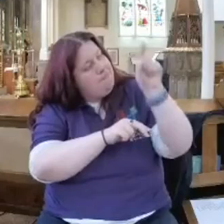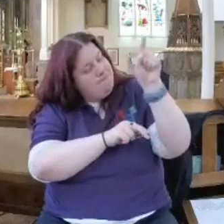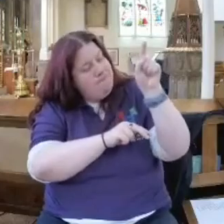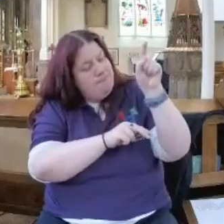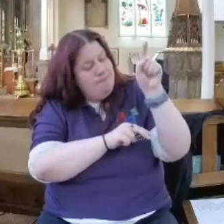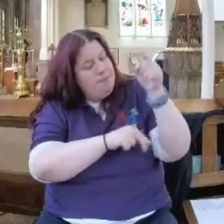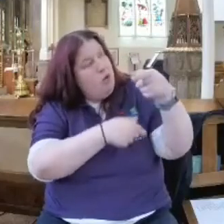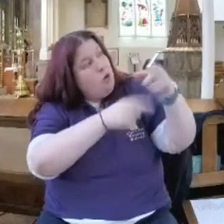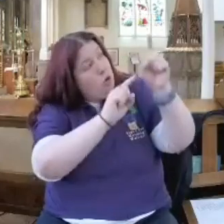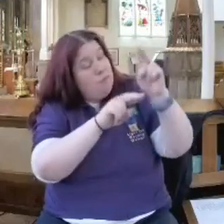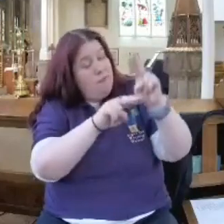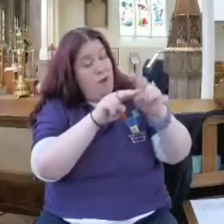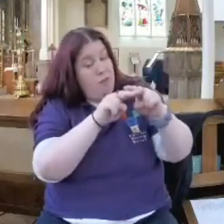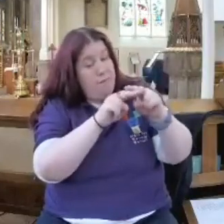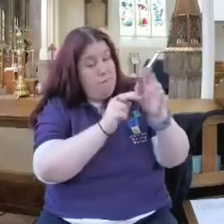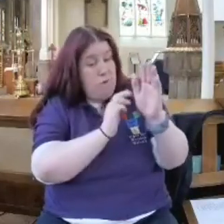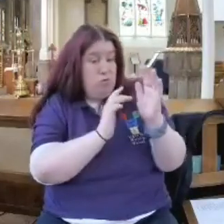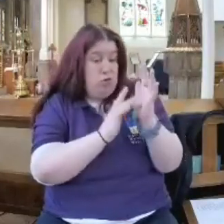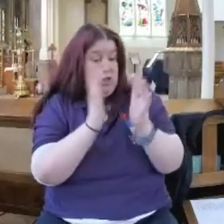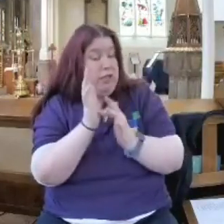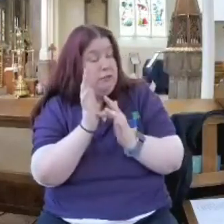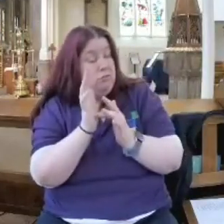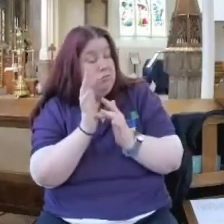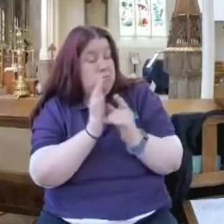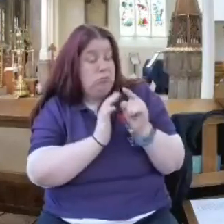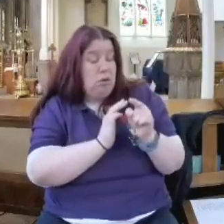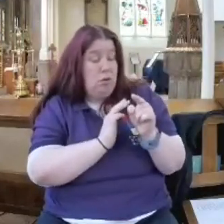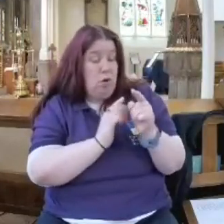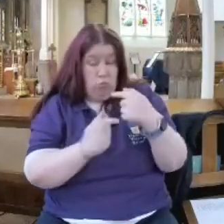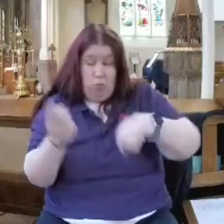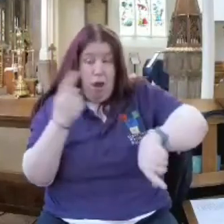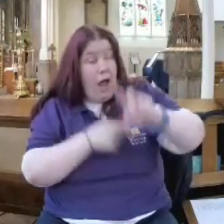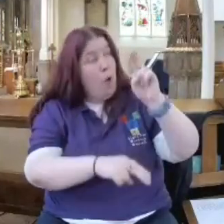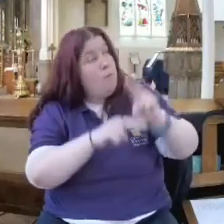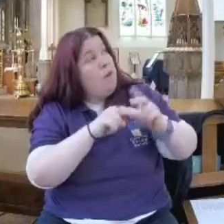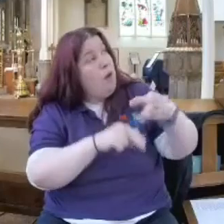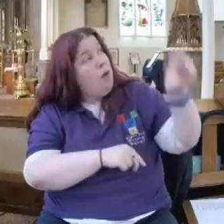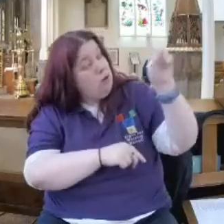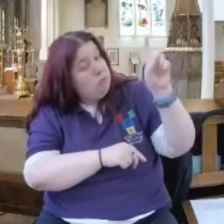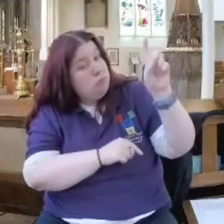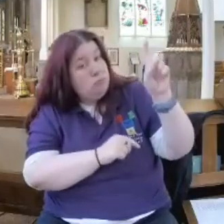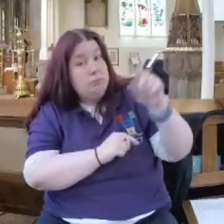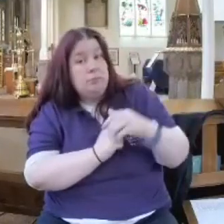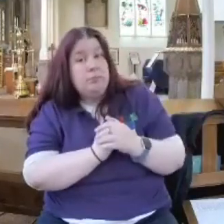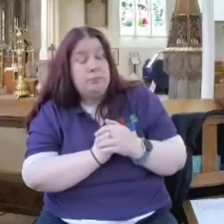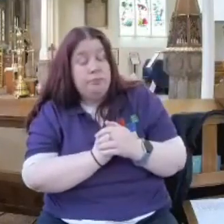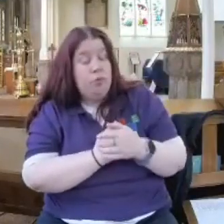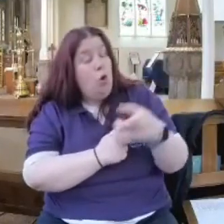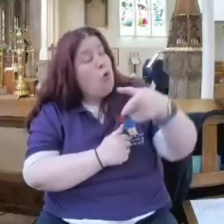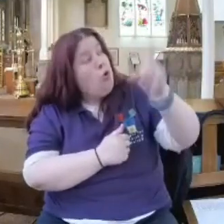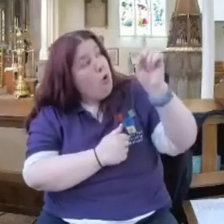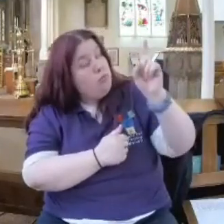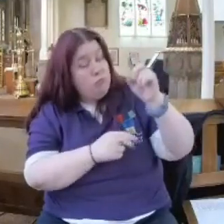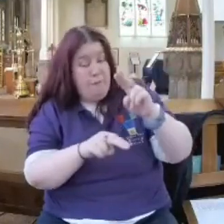God, the Father of Jesus. God, our Father. God, the Father